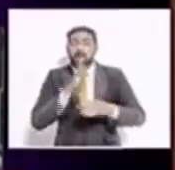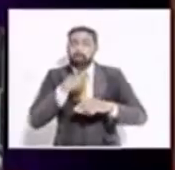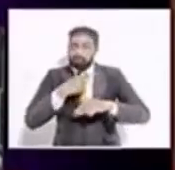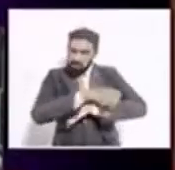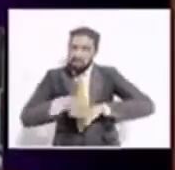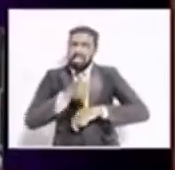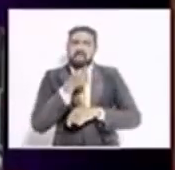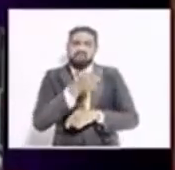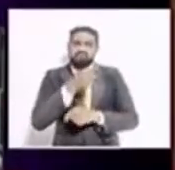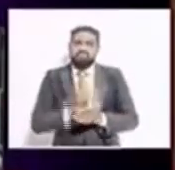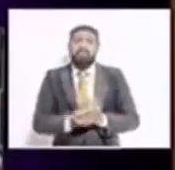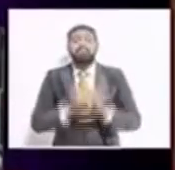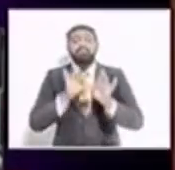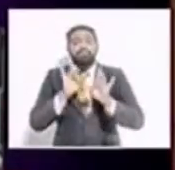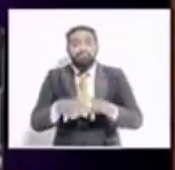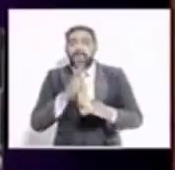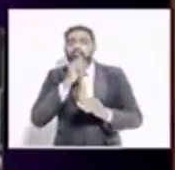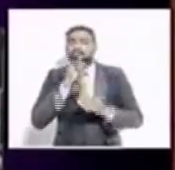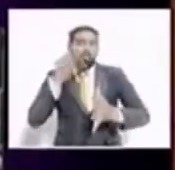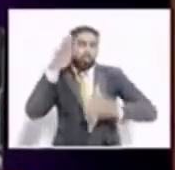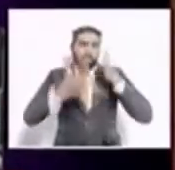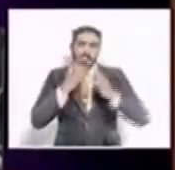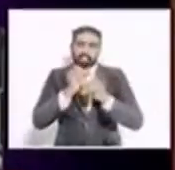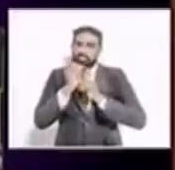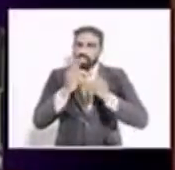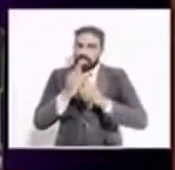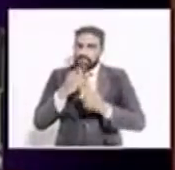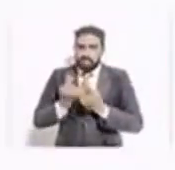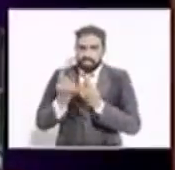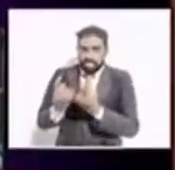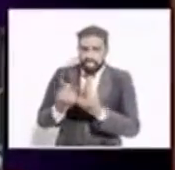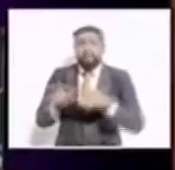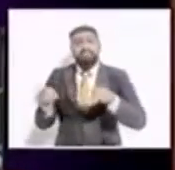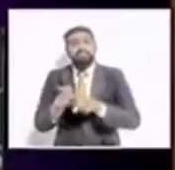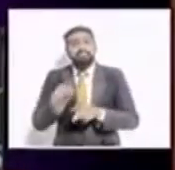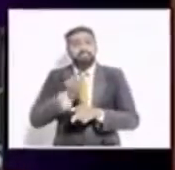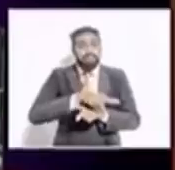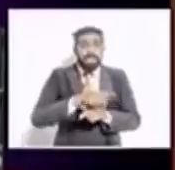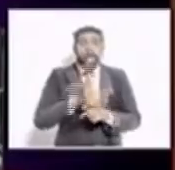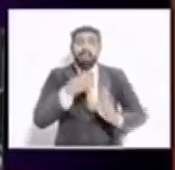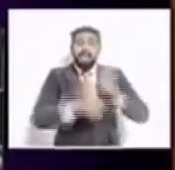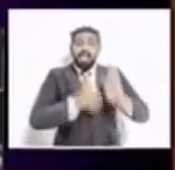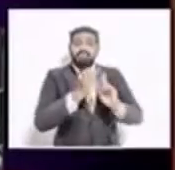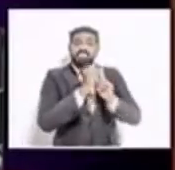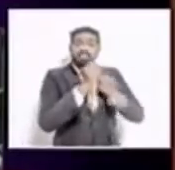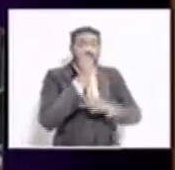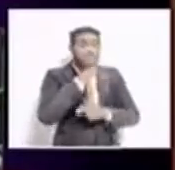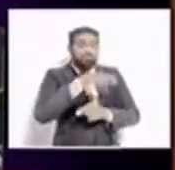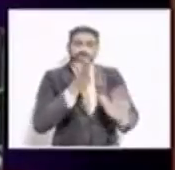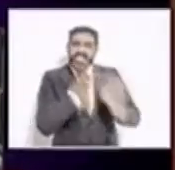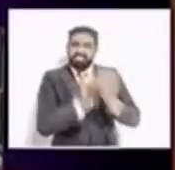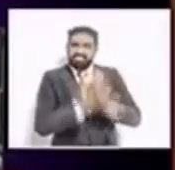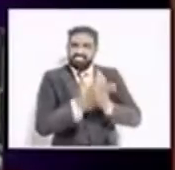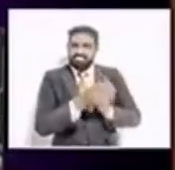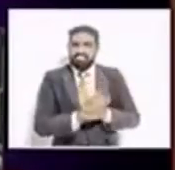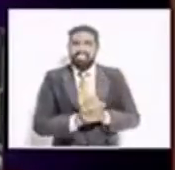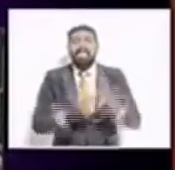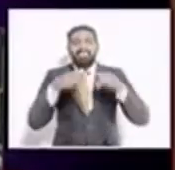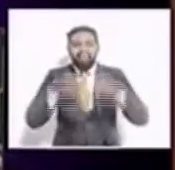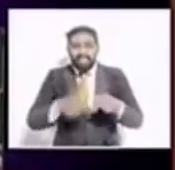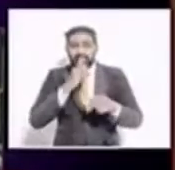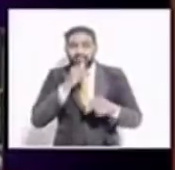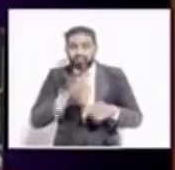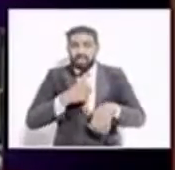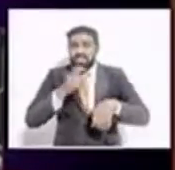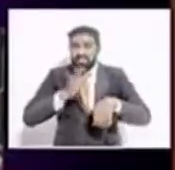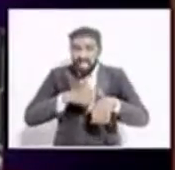geopolitical needs, and on the other, the needs of corrupt politicians. The phase that we are passing through right now is a result of this plan. This